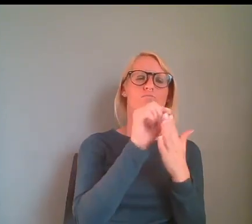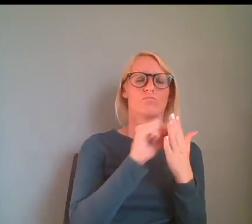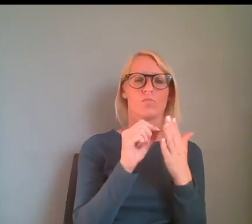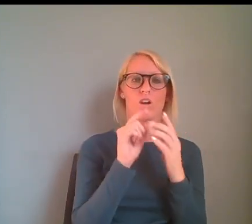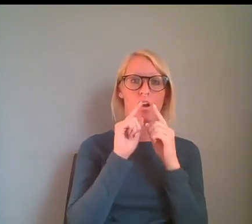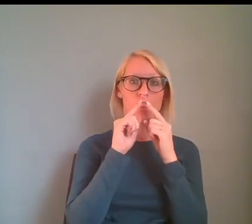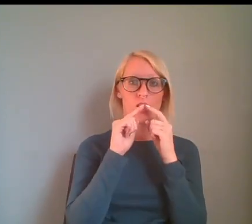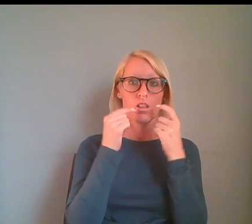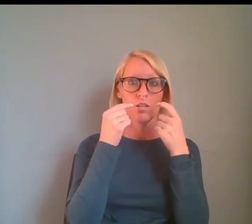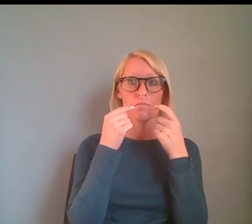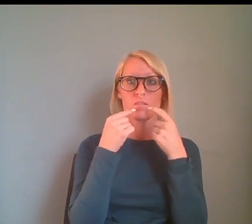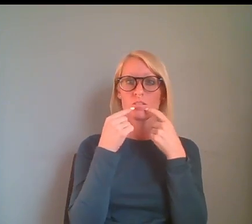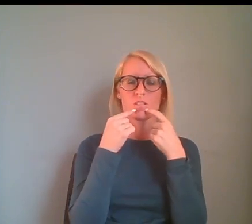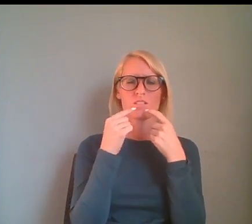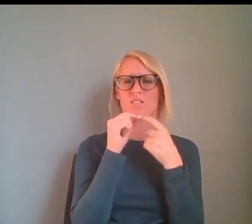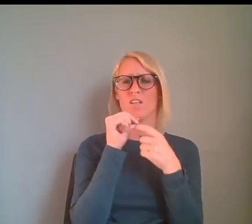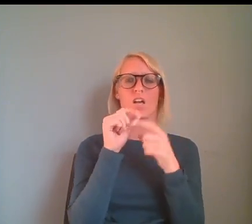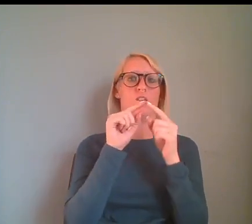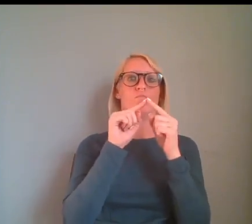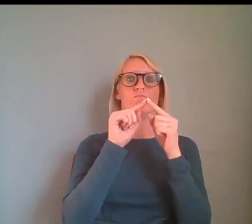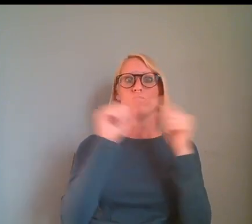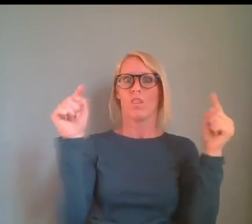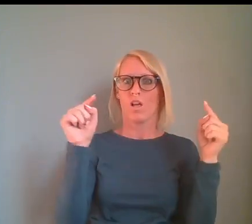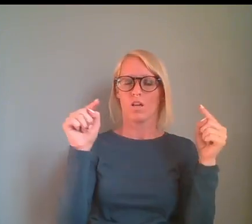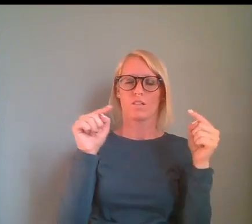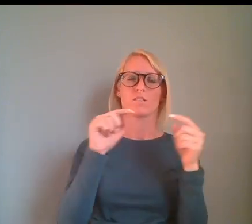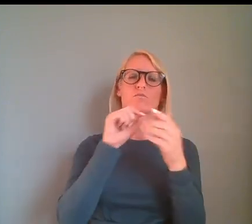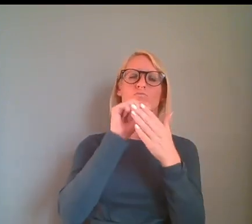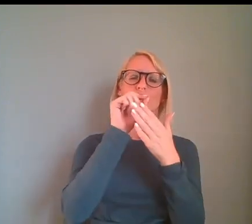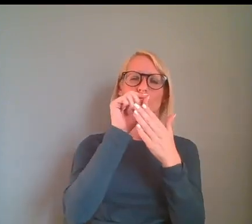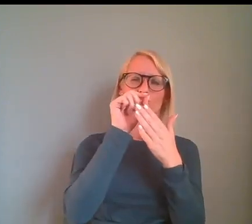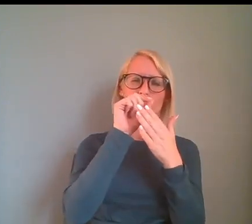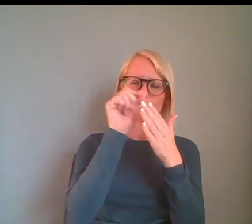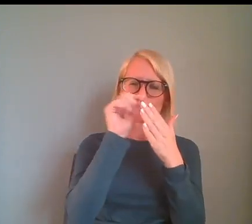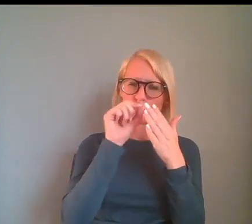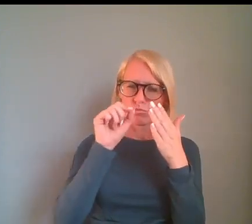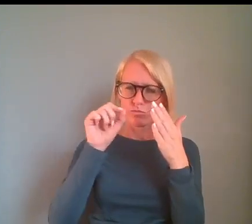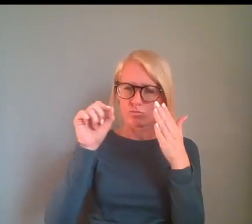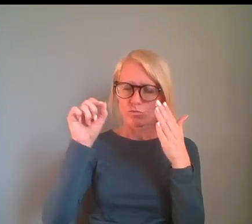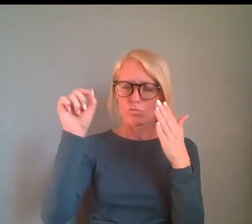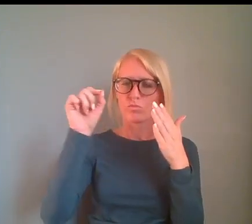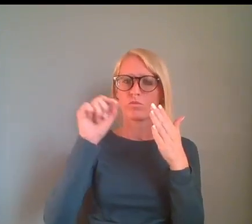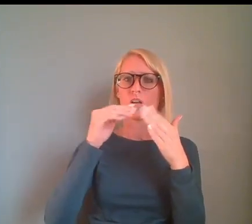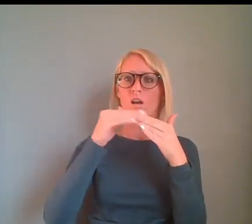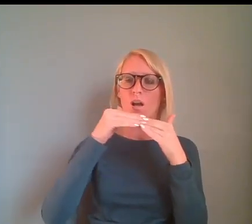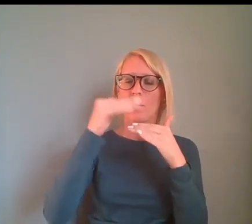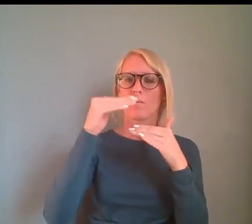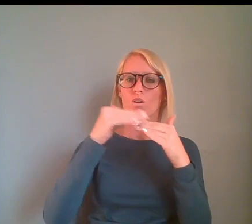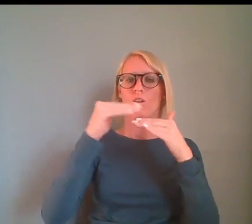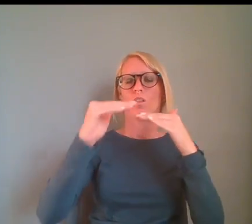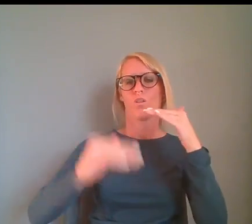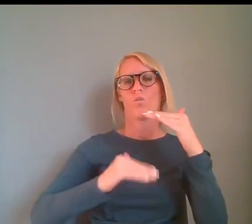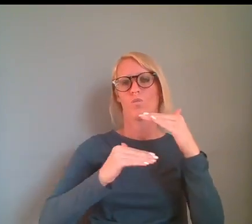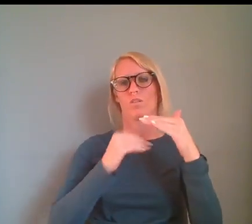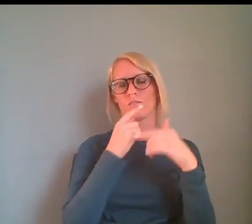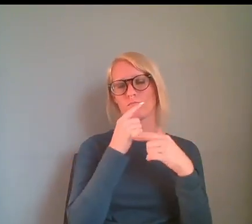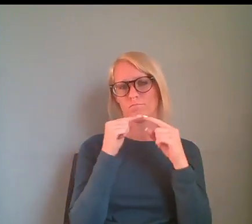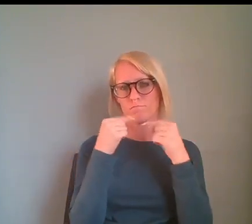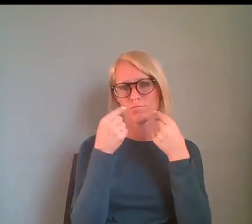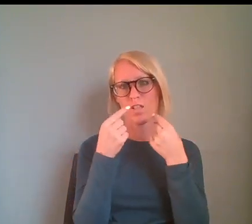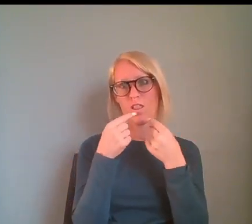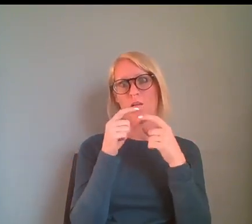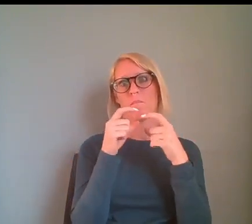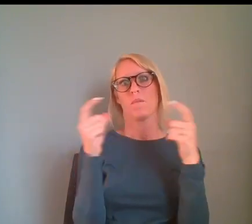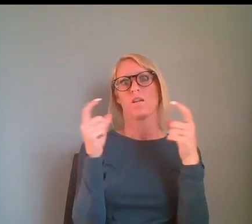a very slight variation in pigment that makes us have upper and lower lips. But this is a pretty big line. And I